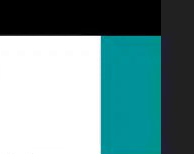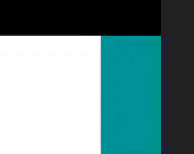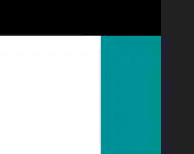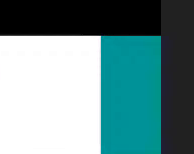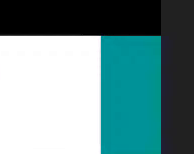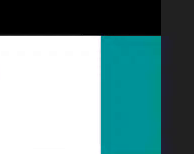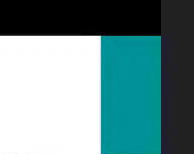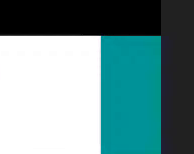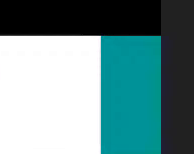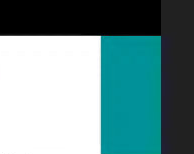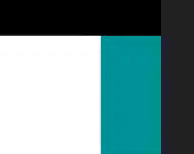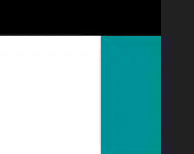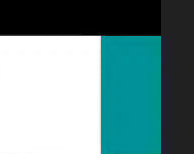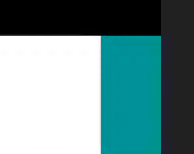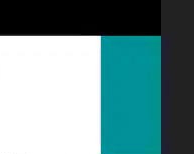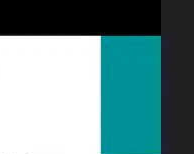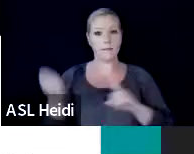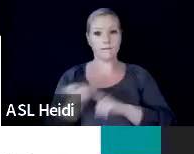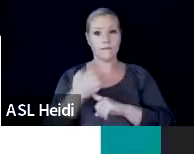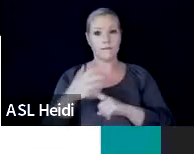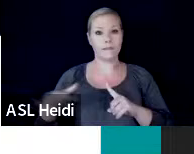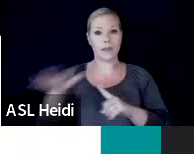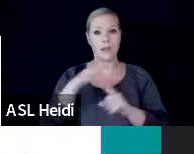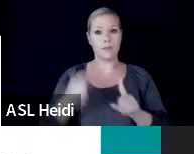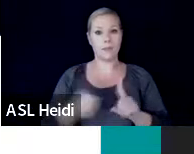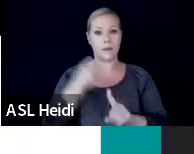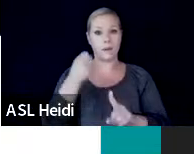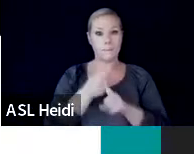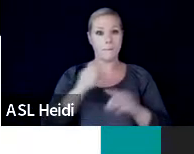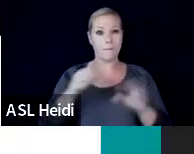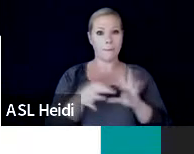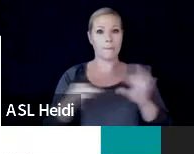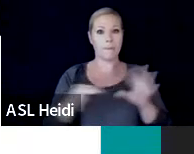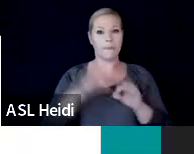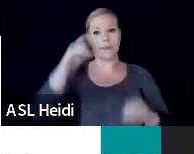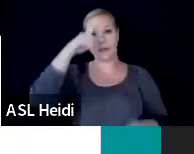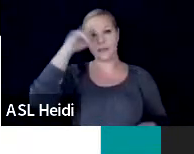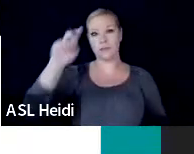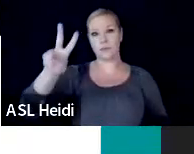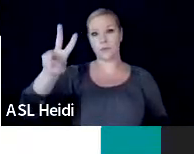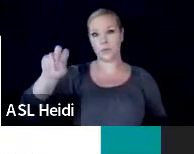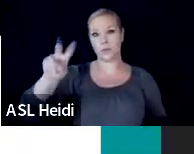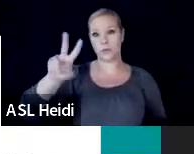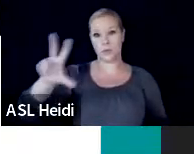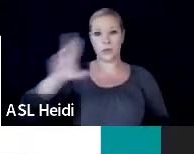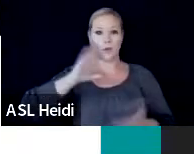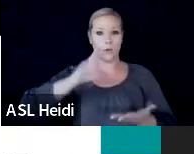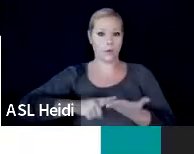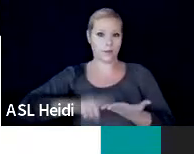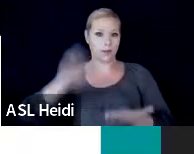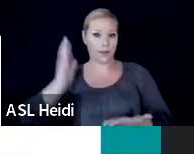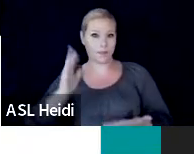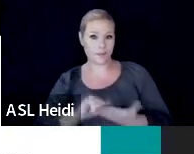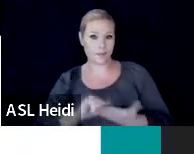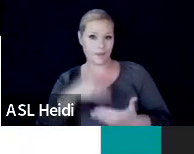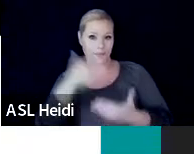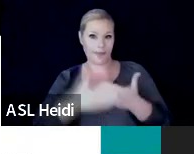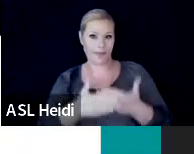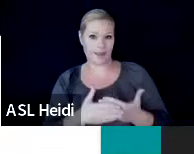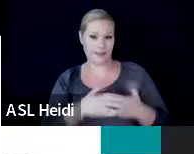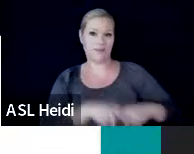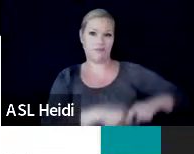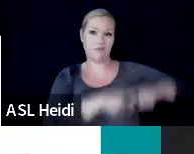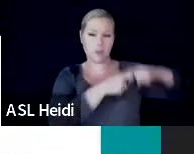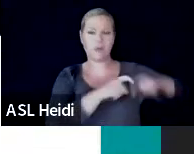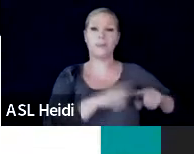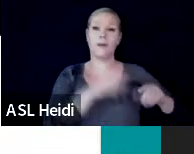environmental impact statement in the summer of 2023. I have a slide that I'll briefly talk on that. So as far as the improvements go, Brad,